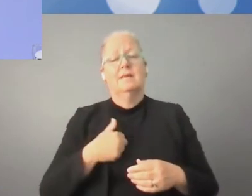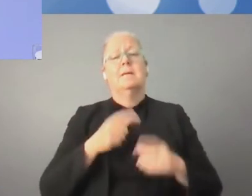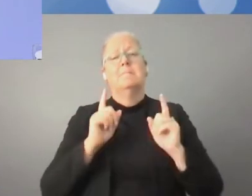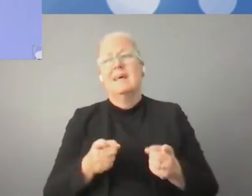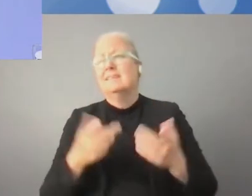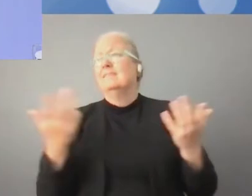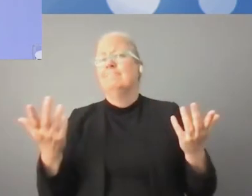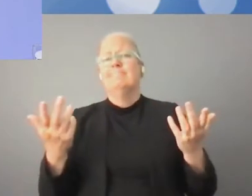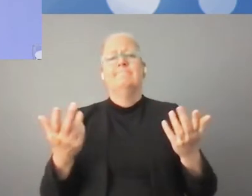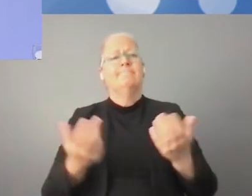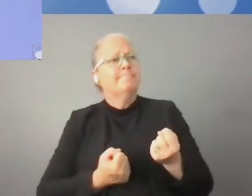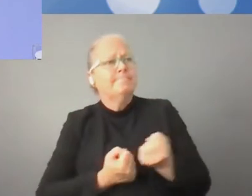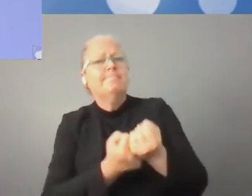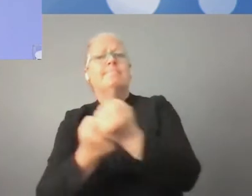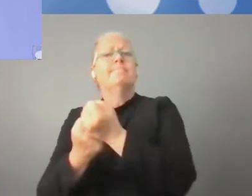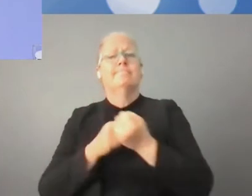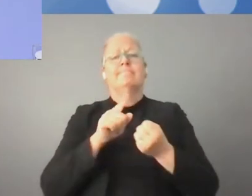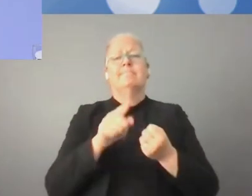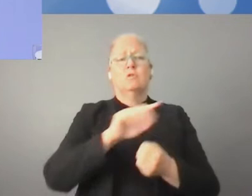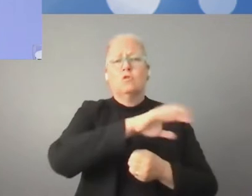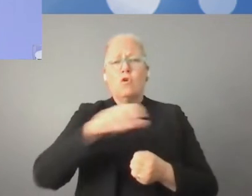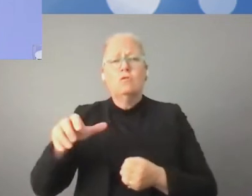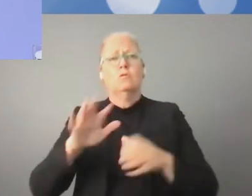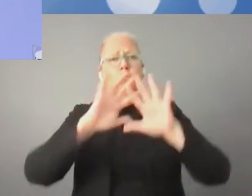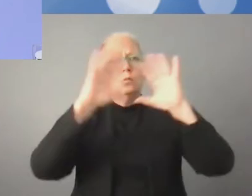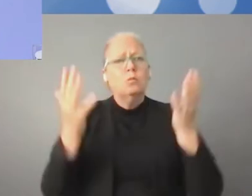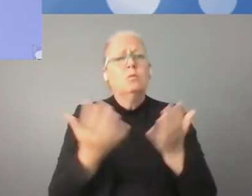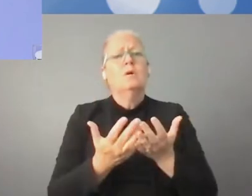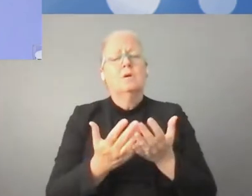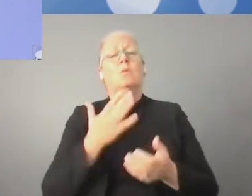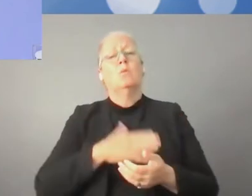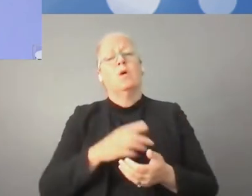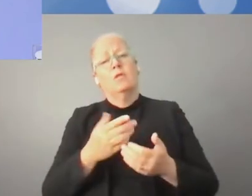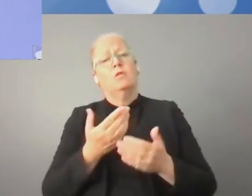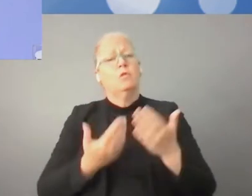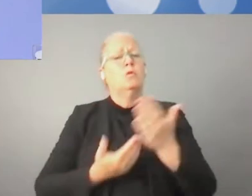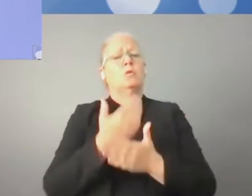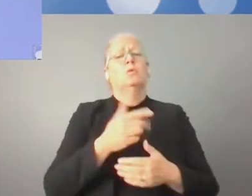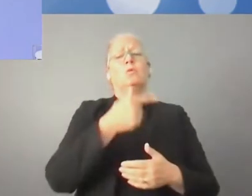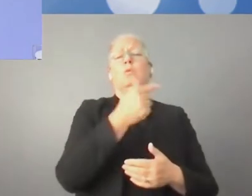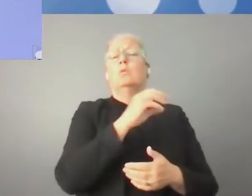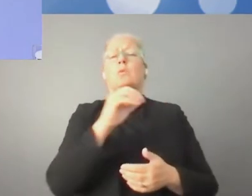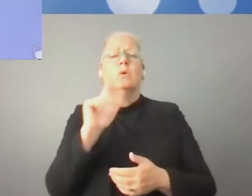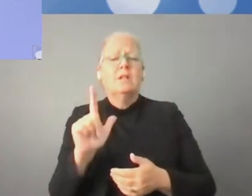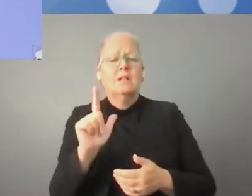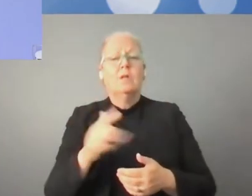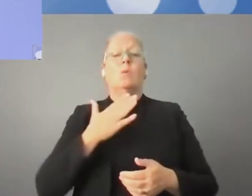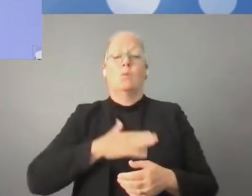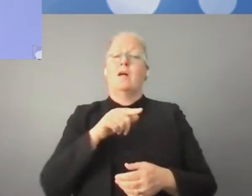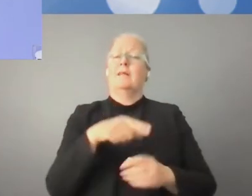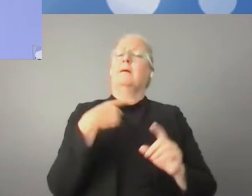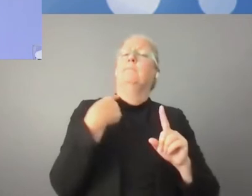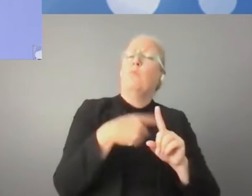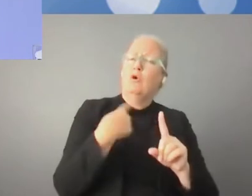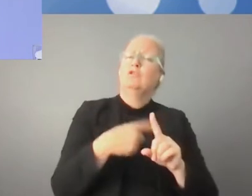countries and globally so that these new tools are used for the good of people for a